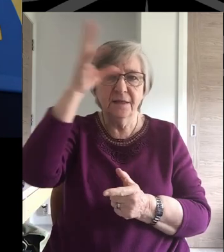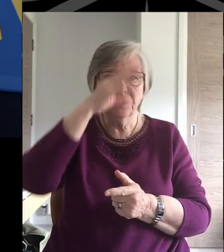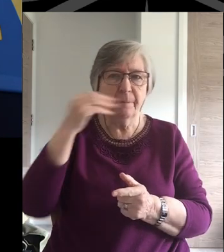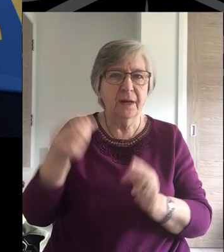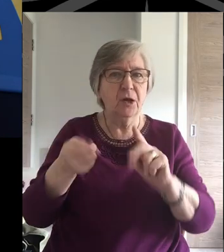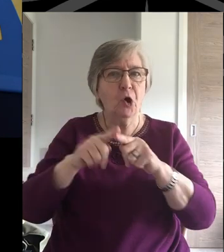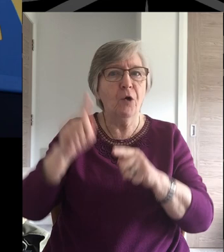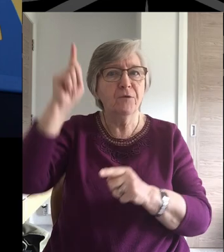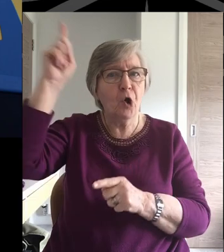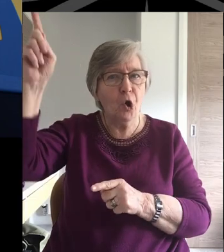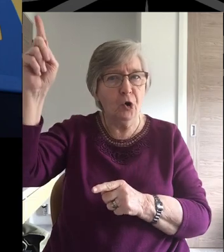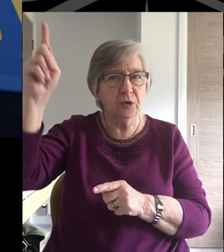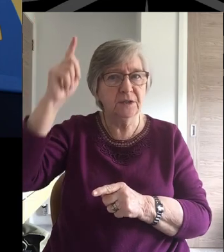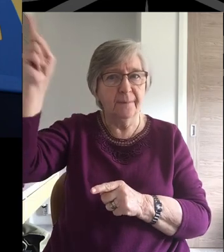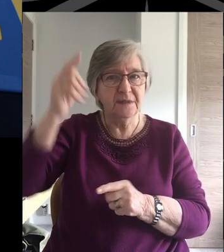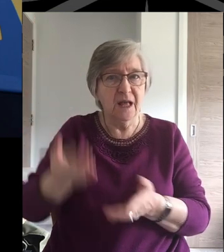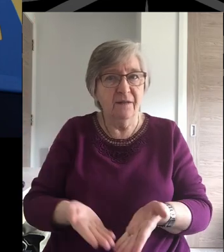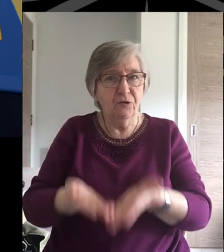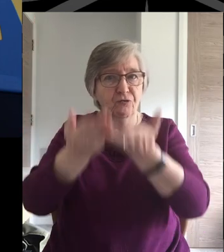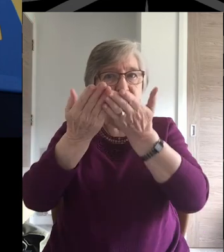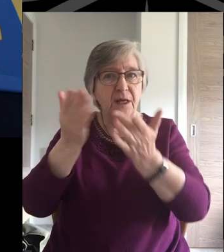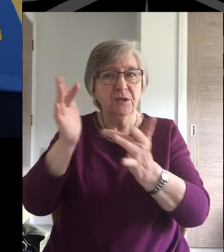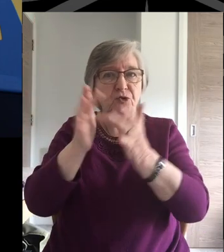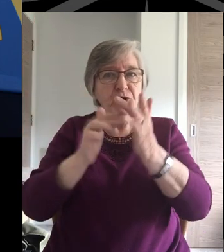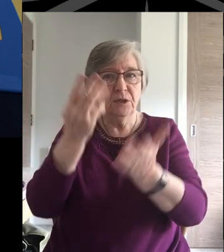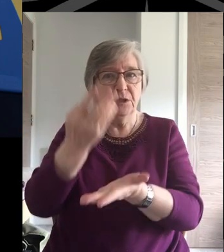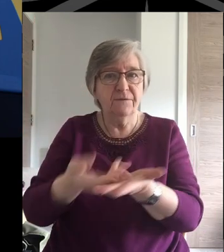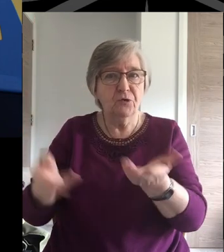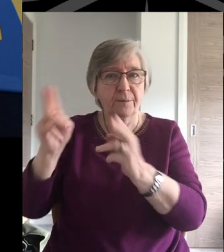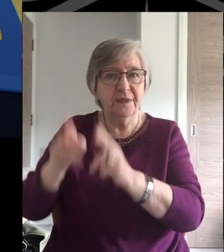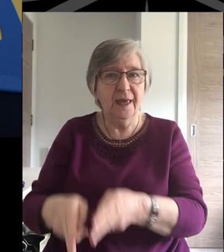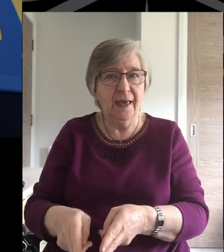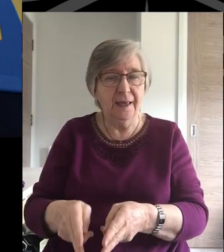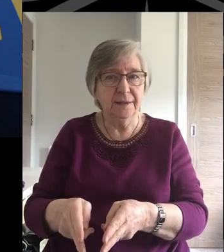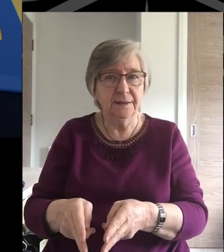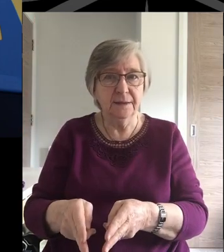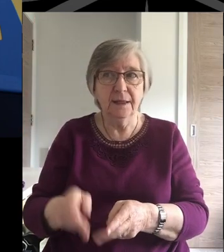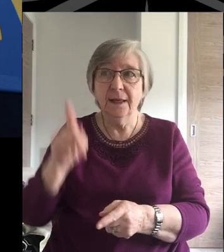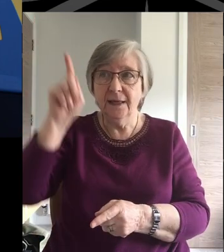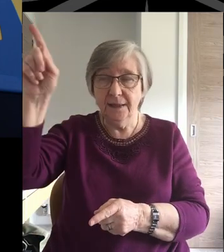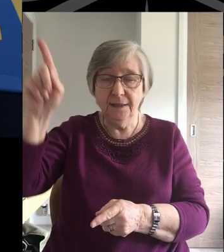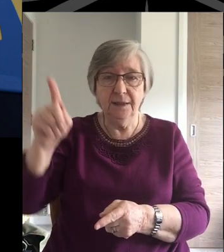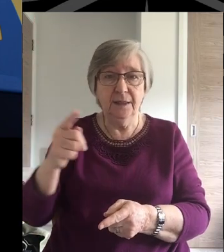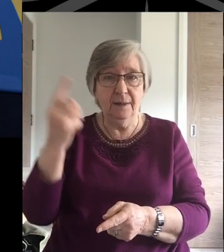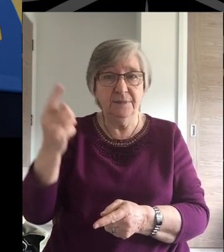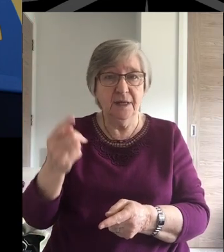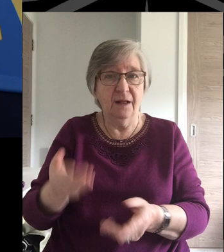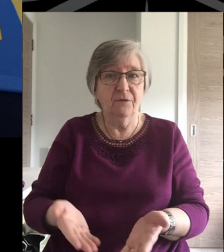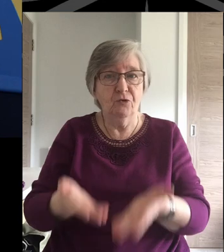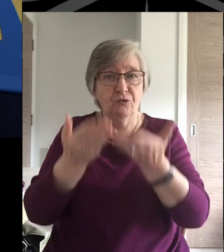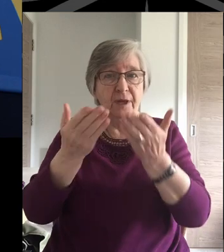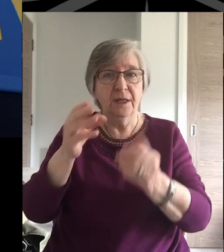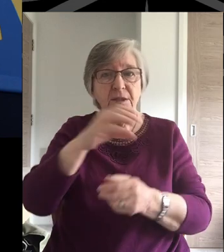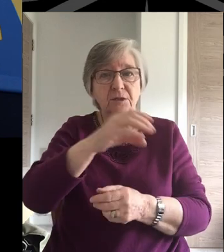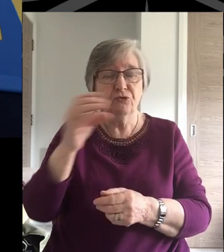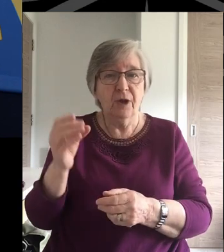him who raised Jesus from the dead is living in you, he who raised Christ from the